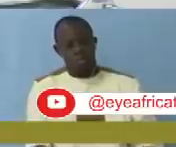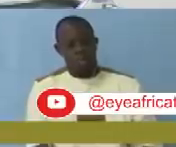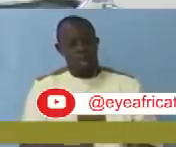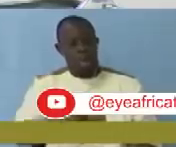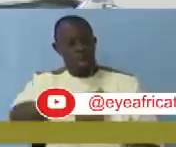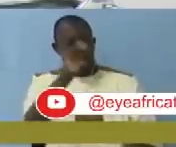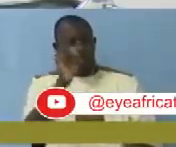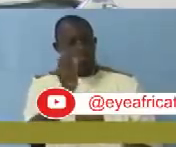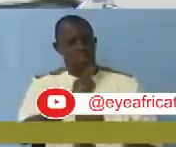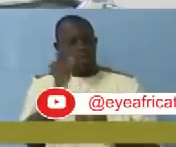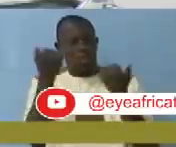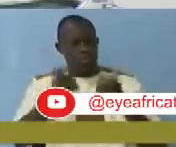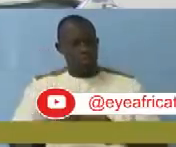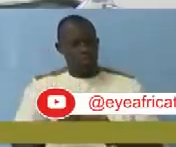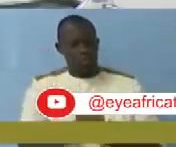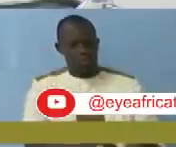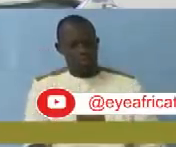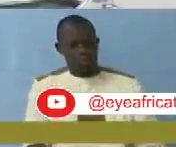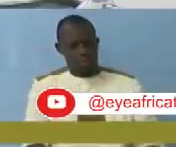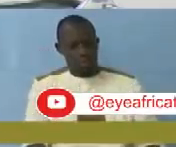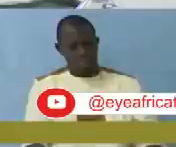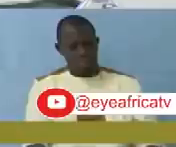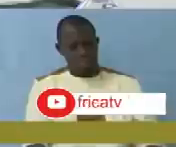And then? Gola.